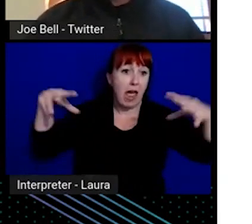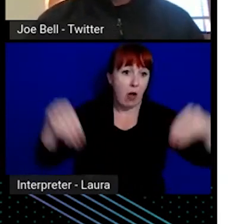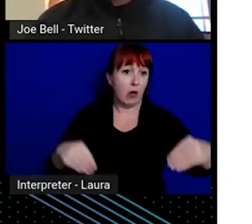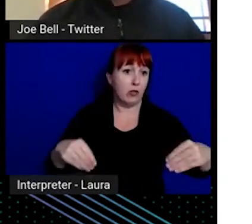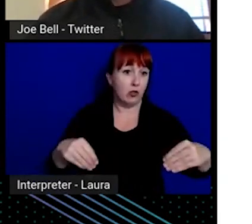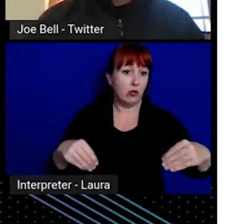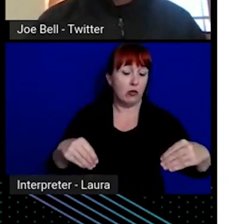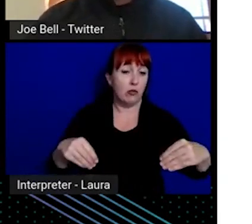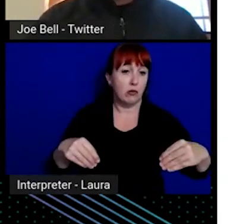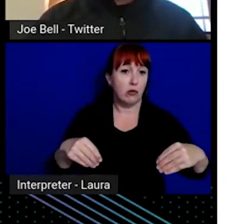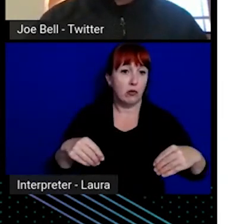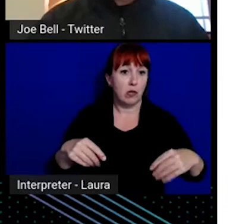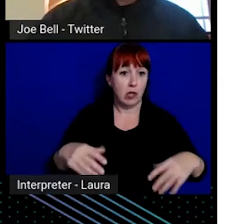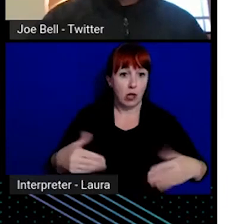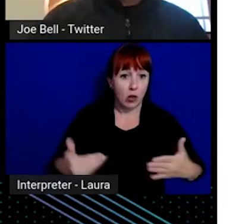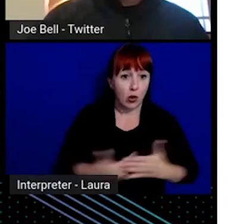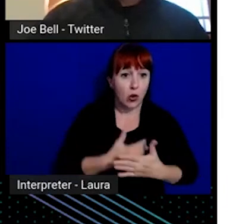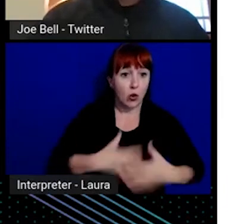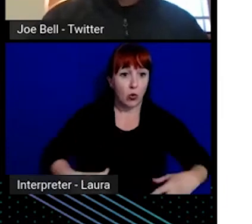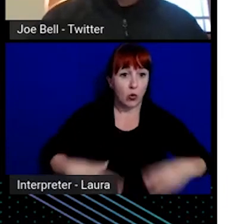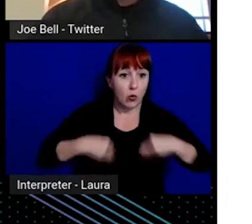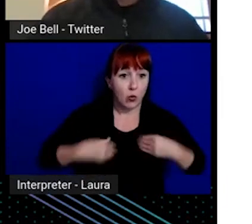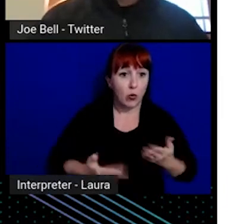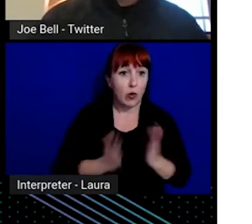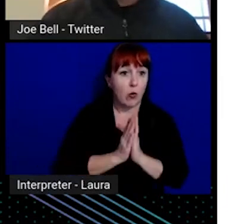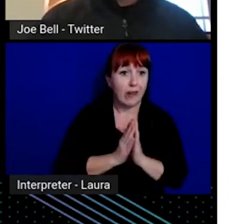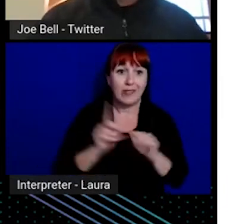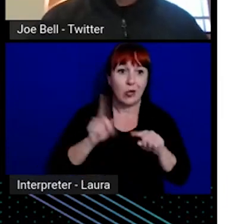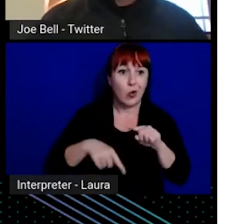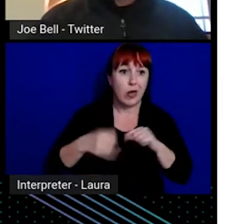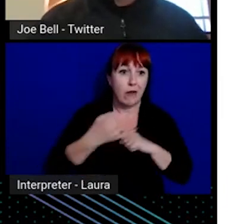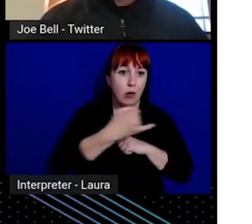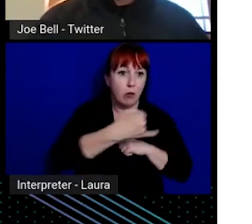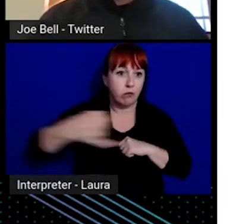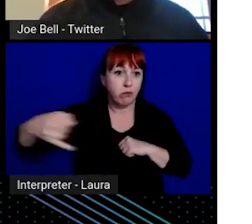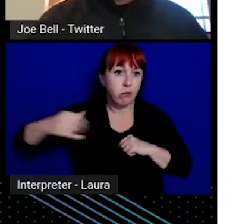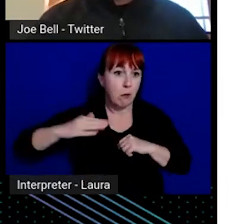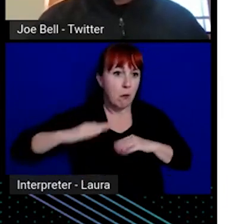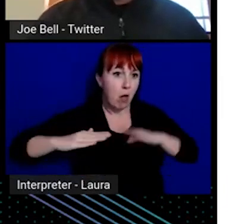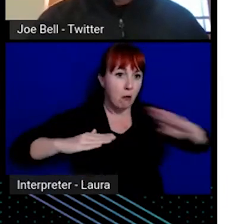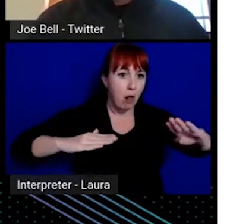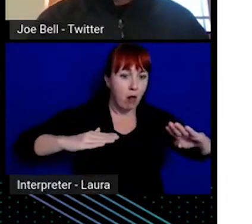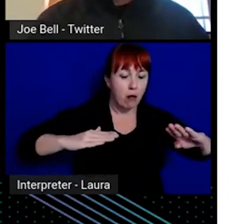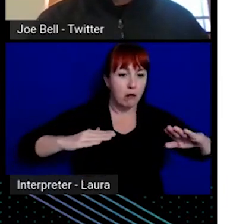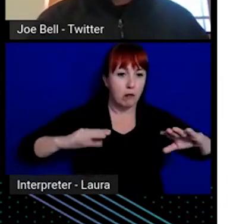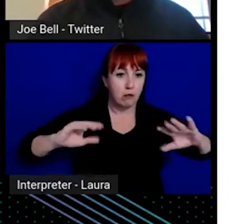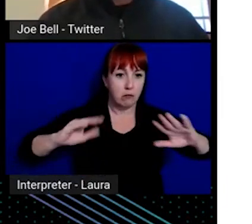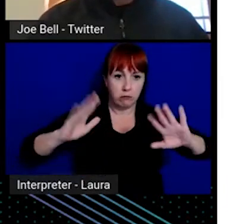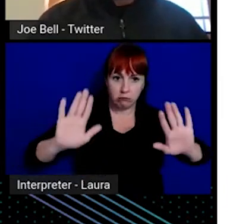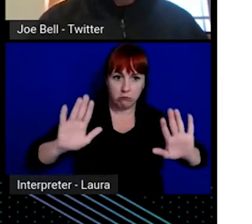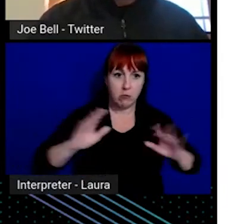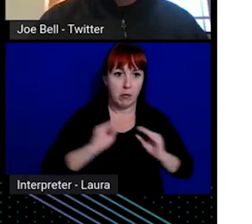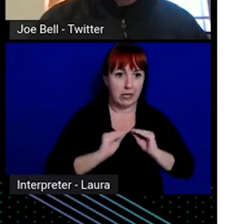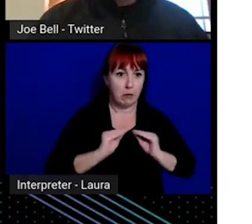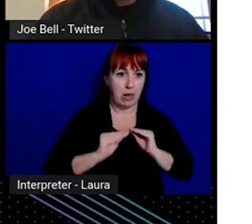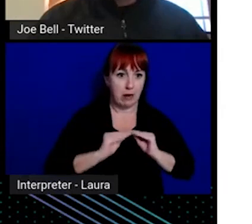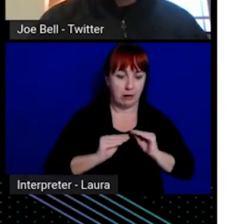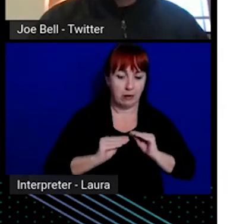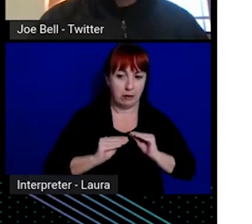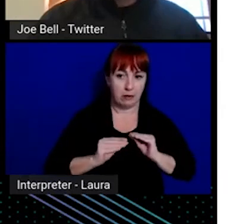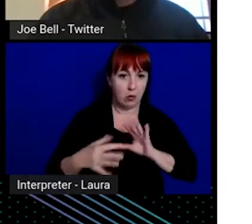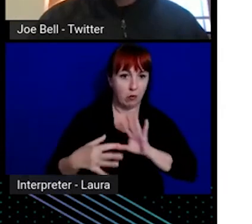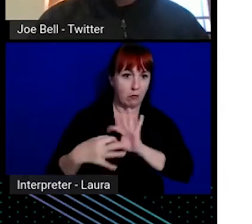new requests. We had to kind of block the workspace while it was in maintenance.